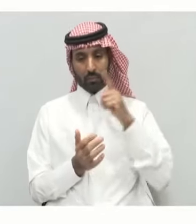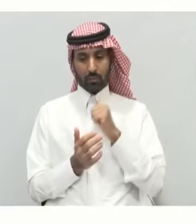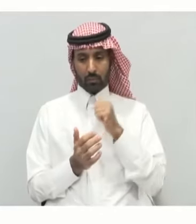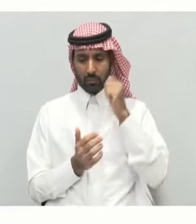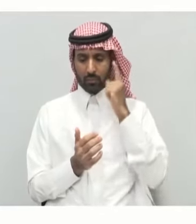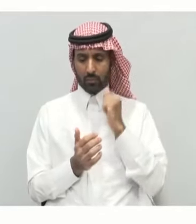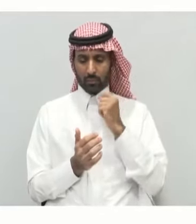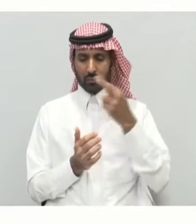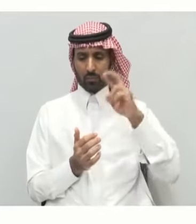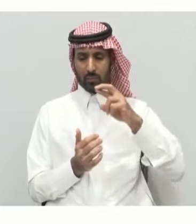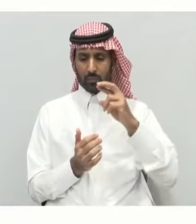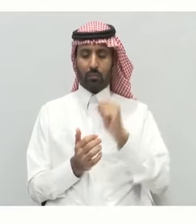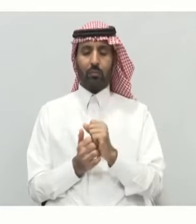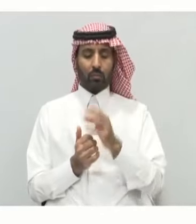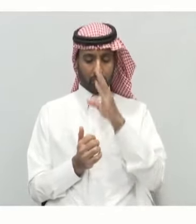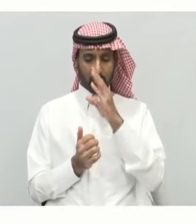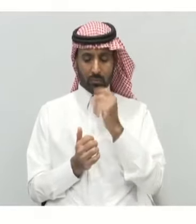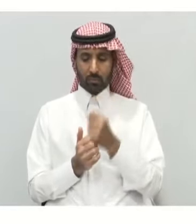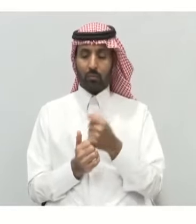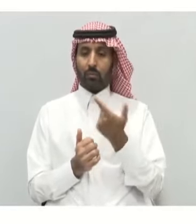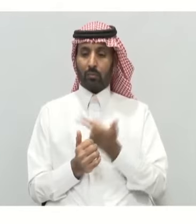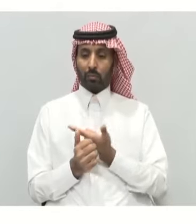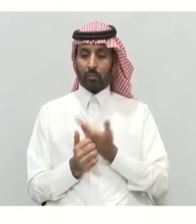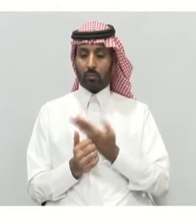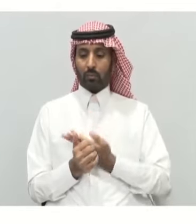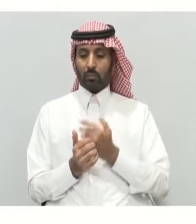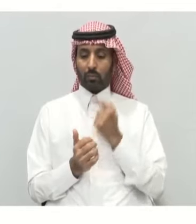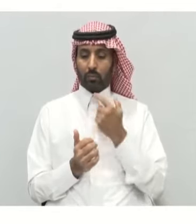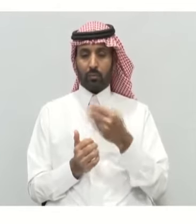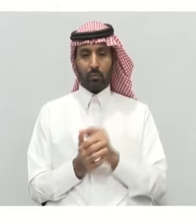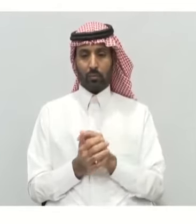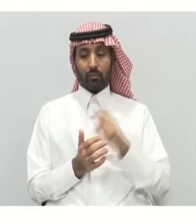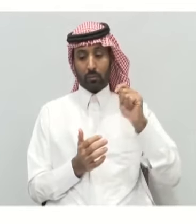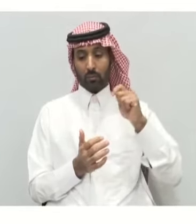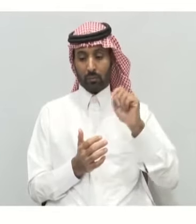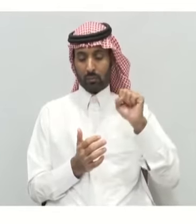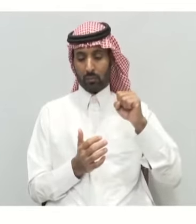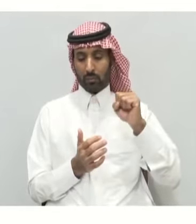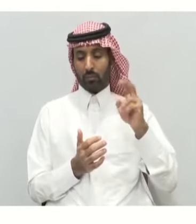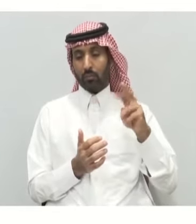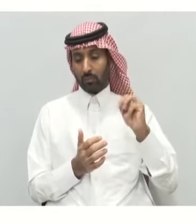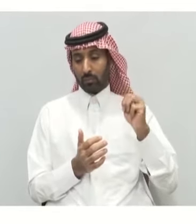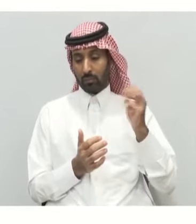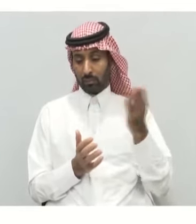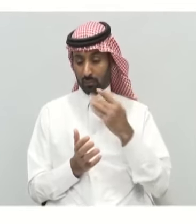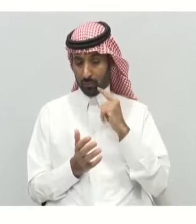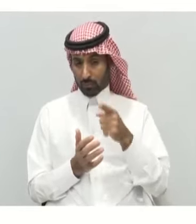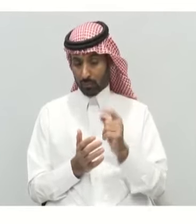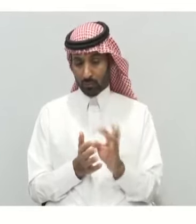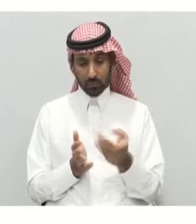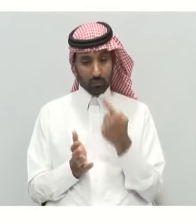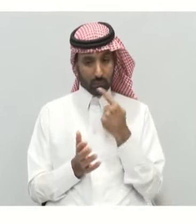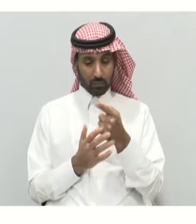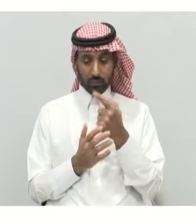Monday, Tuesday, Wednesday, and Thursday. So what do we need to do here? If, for example,